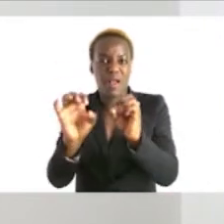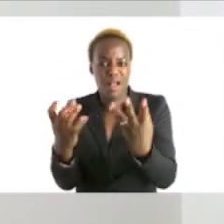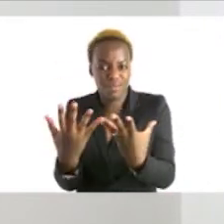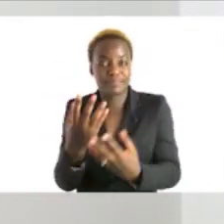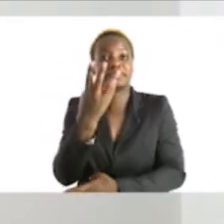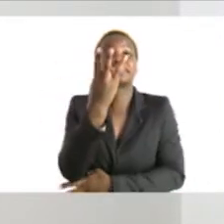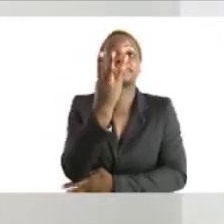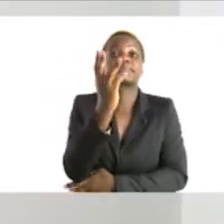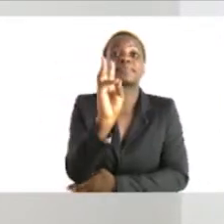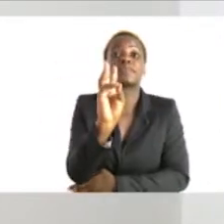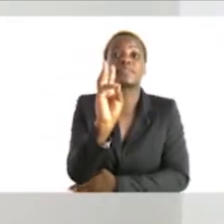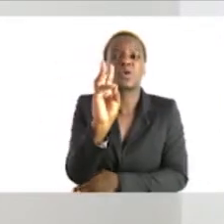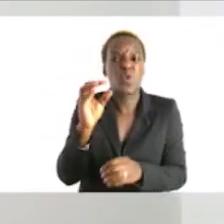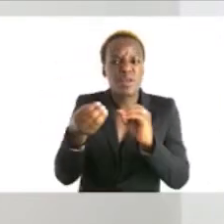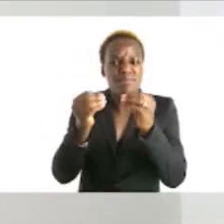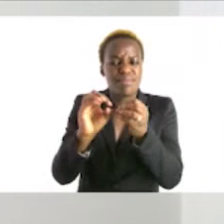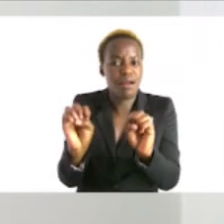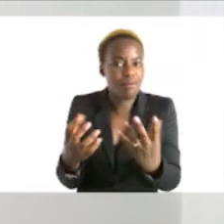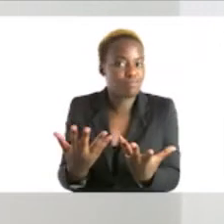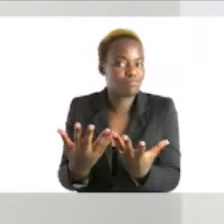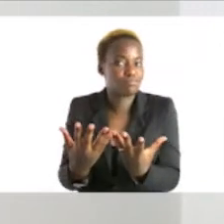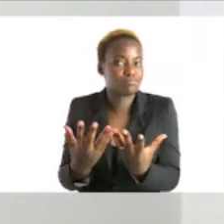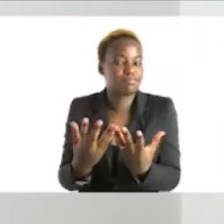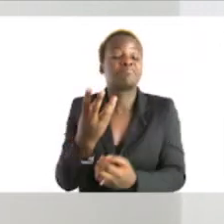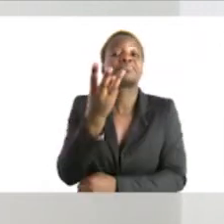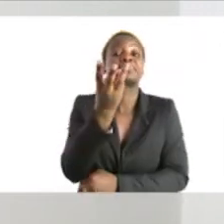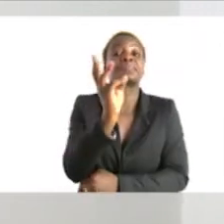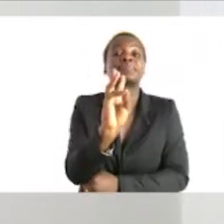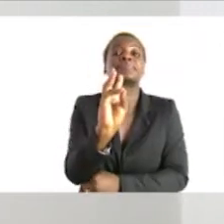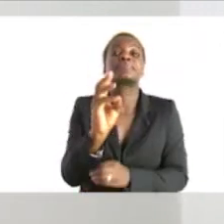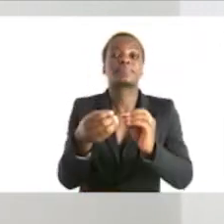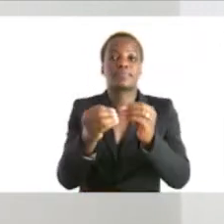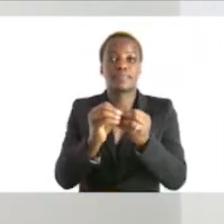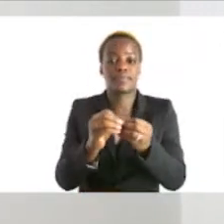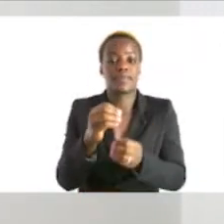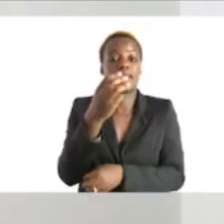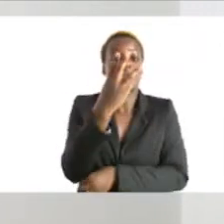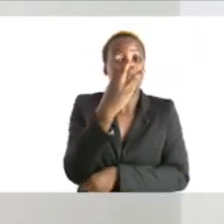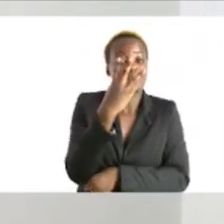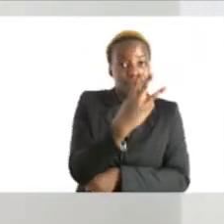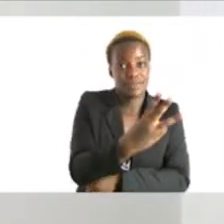So how many numbers do we find there? 6 numbers.